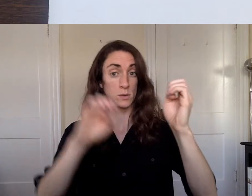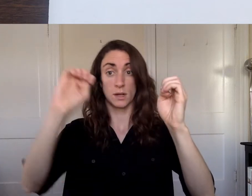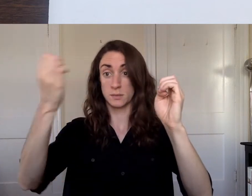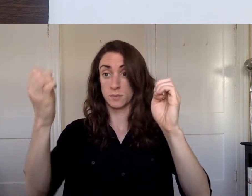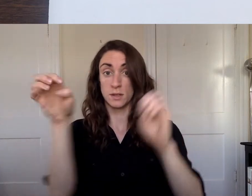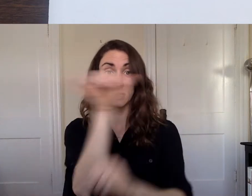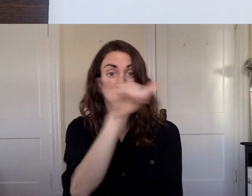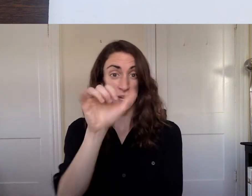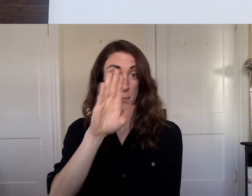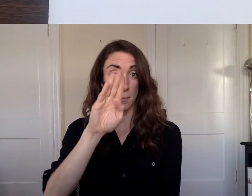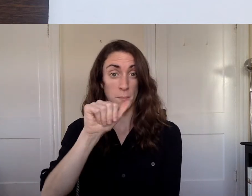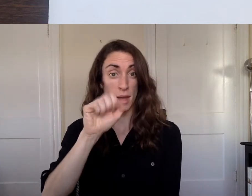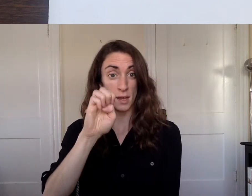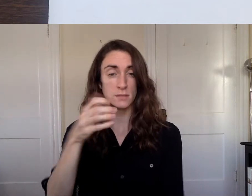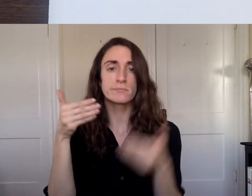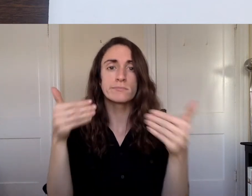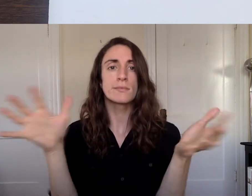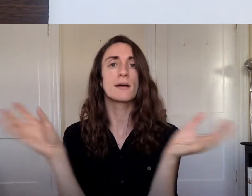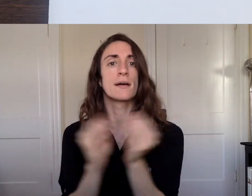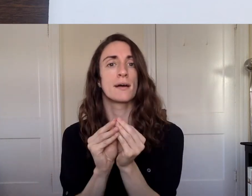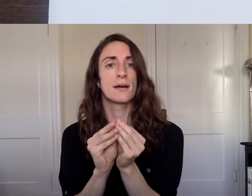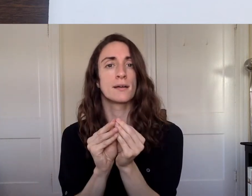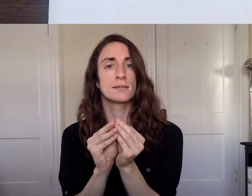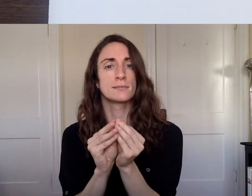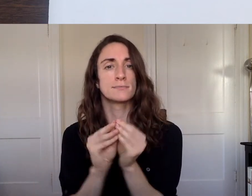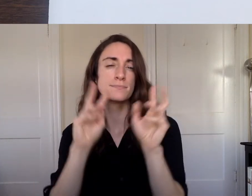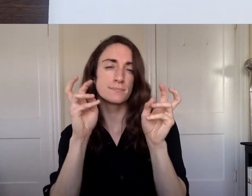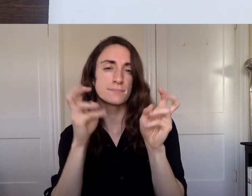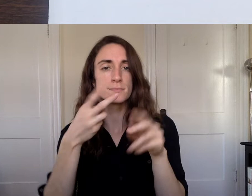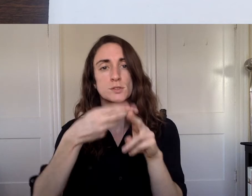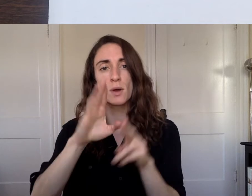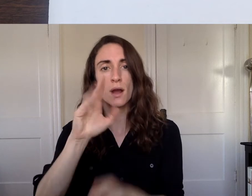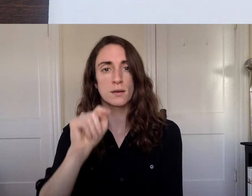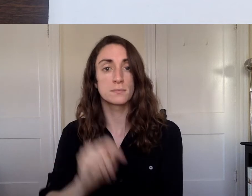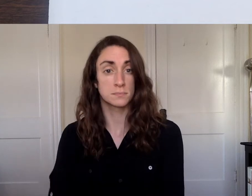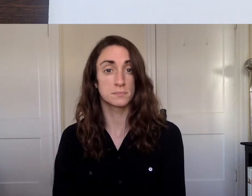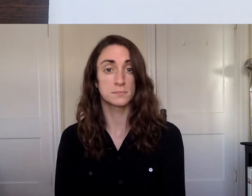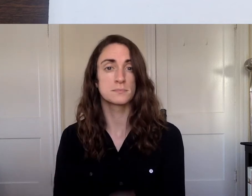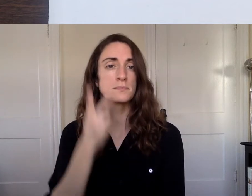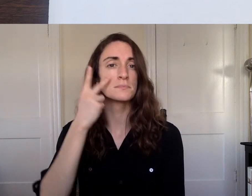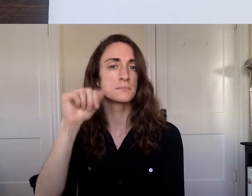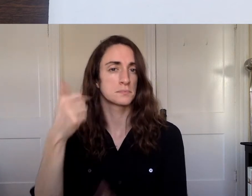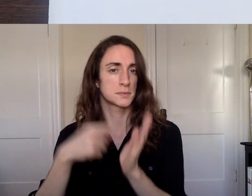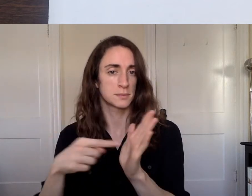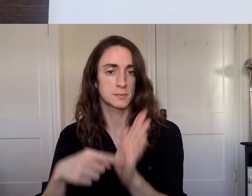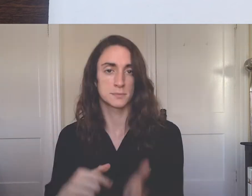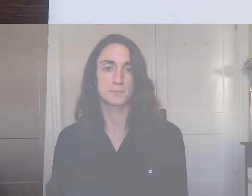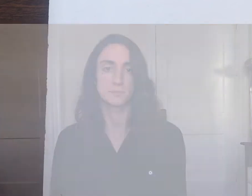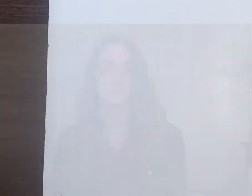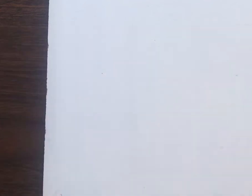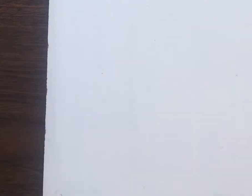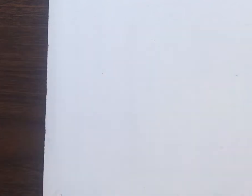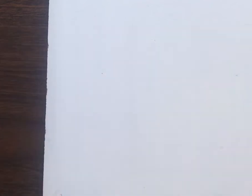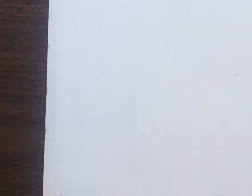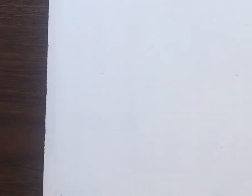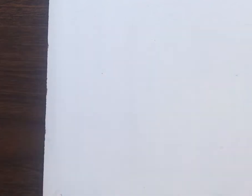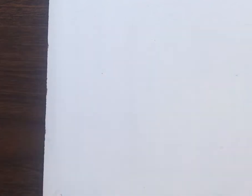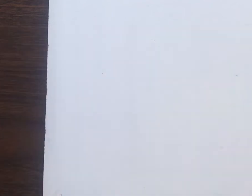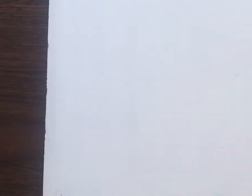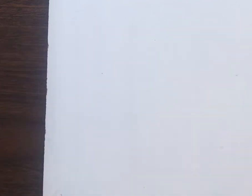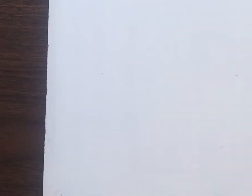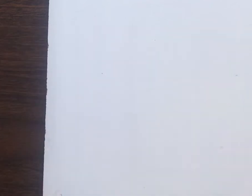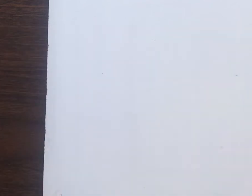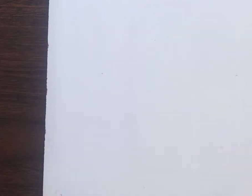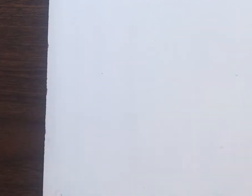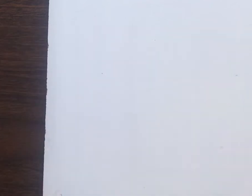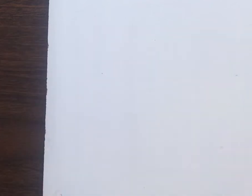mind that anytime you have a product of terms with the same base raised to exponents, they can be simplified by writing that base raised to the sum of the exponents. Let's look at